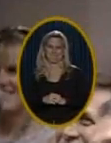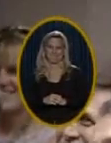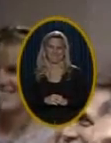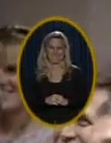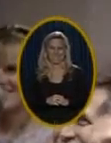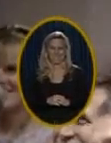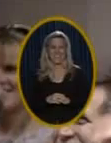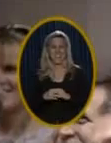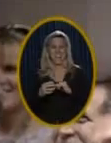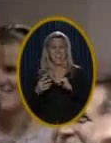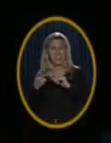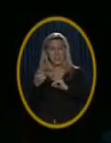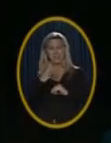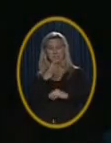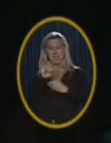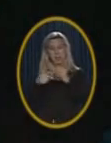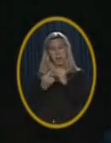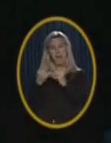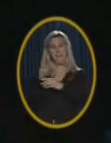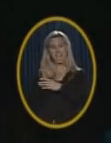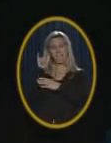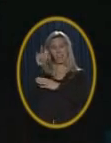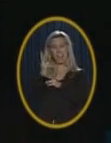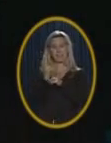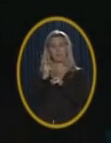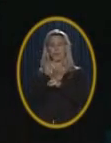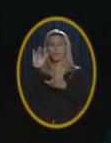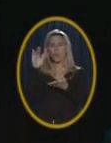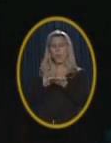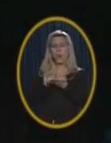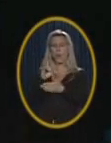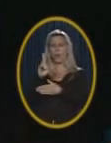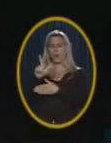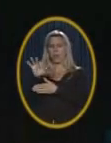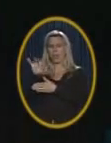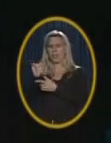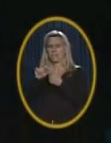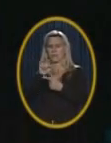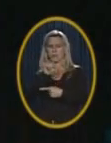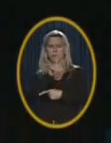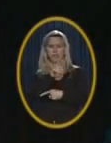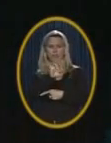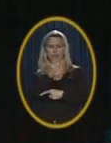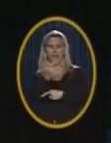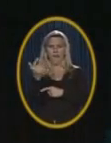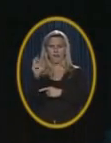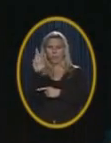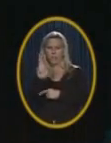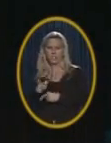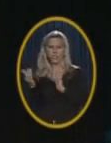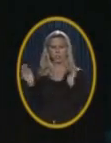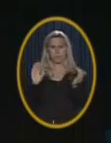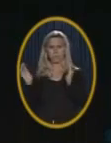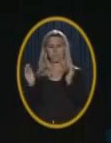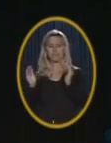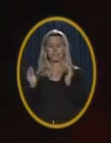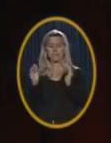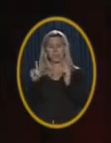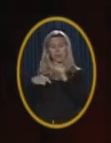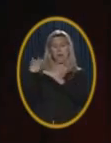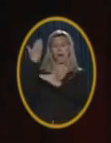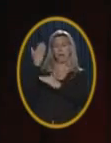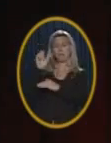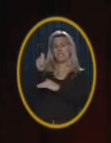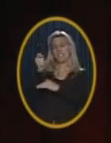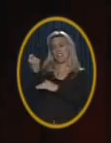I mean, when you're talking about flying a vehicle with a real low lift-to-drag ratio, you do instantly everything right. After you've been up in space for 10,